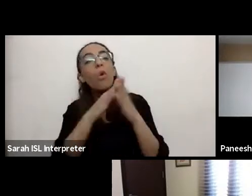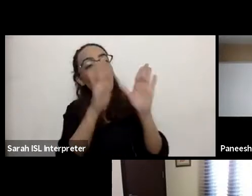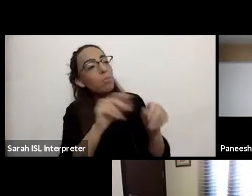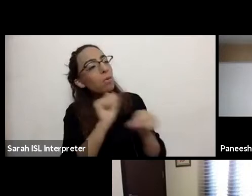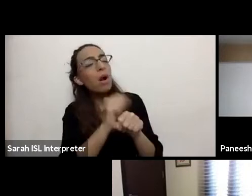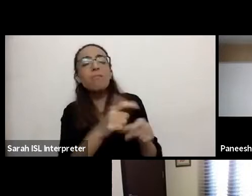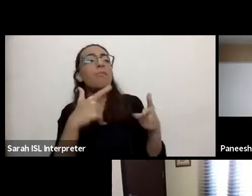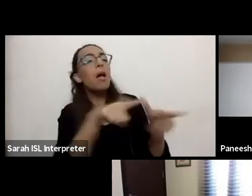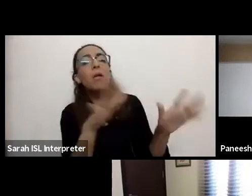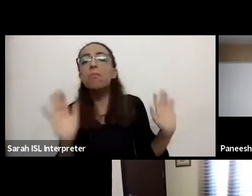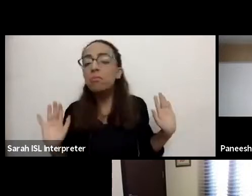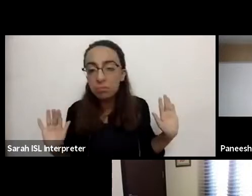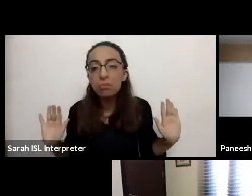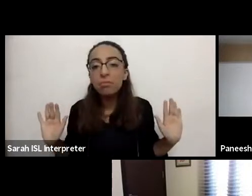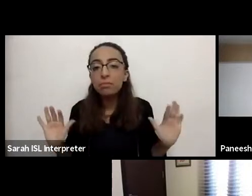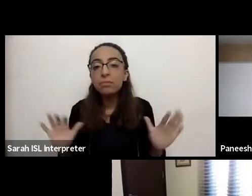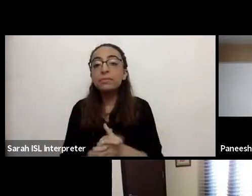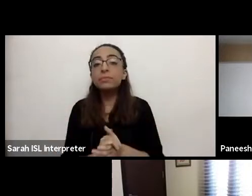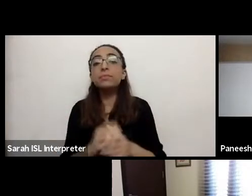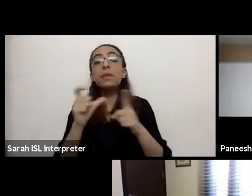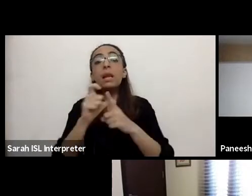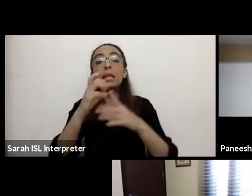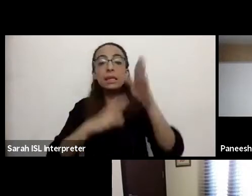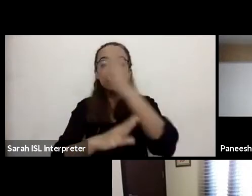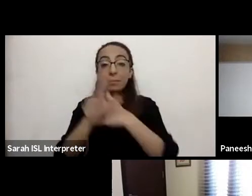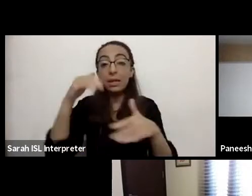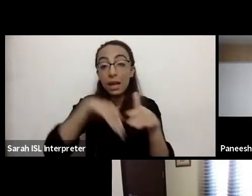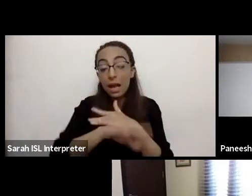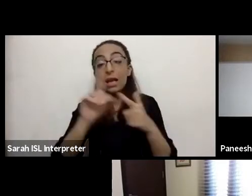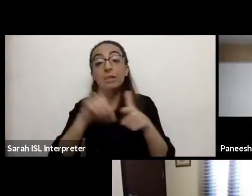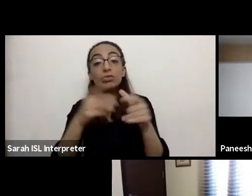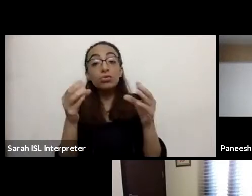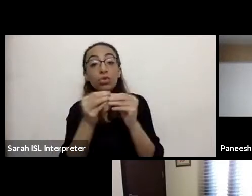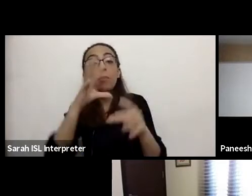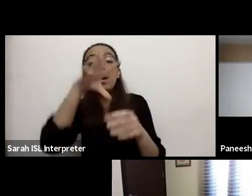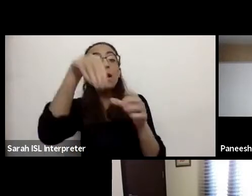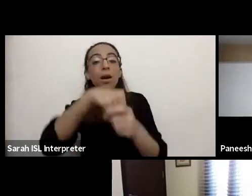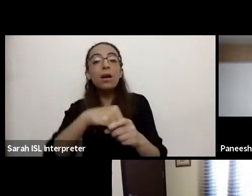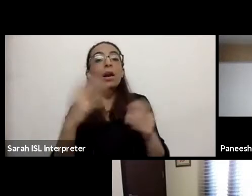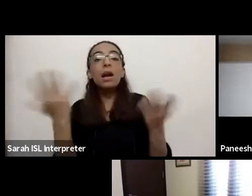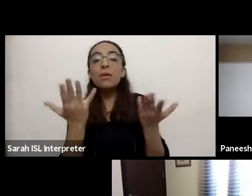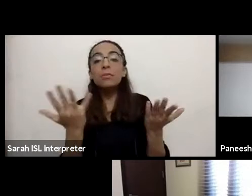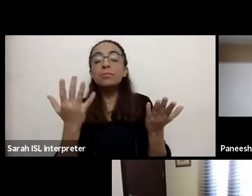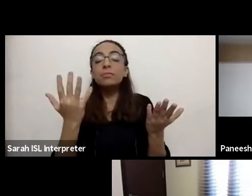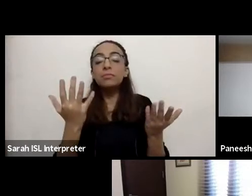people with disability and employment and the kind of employment that people with disabilities